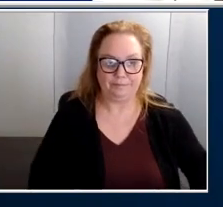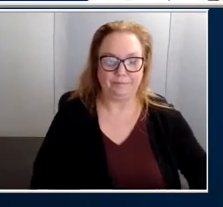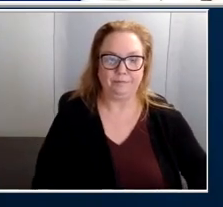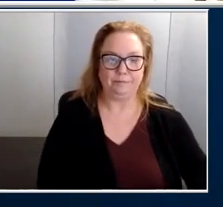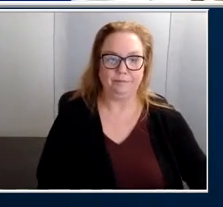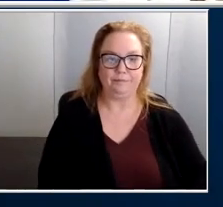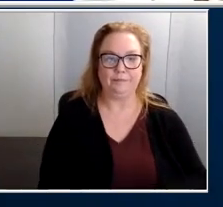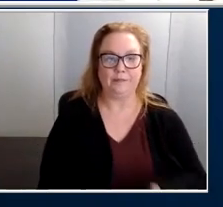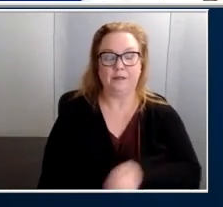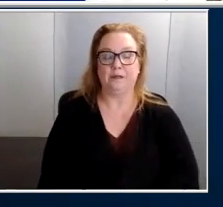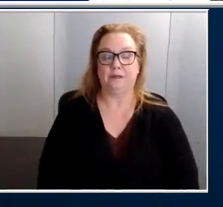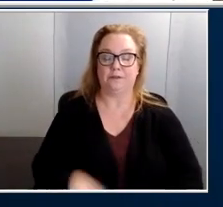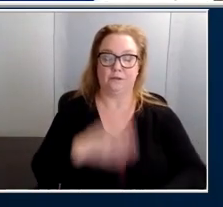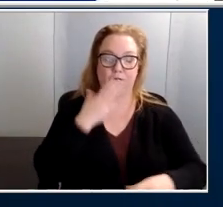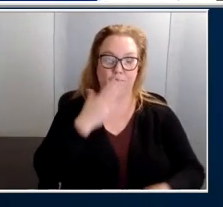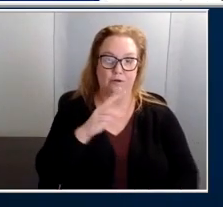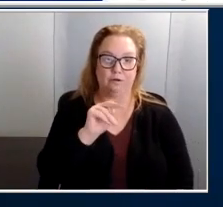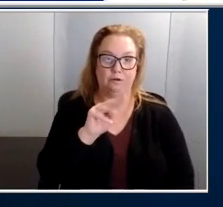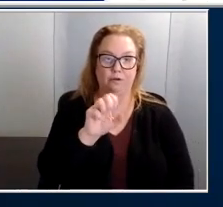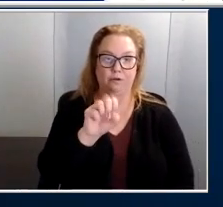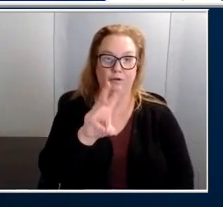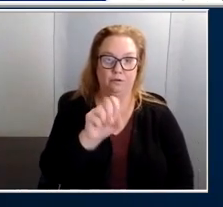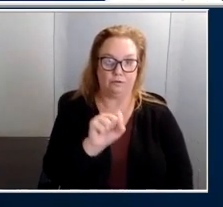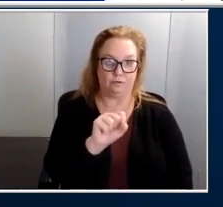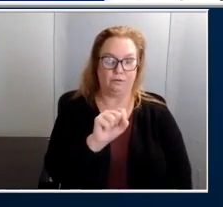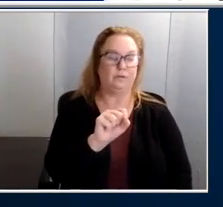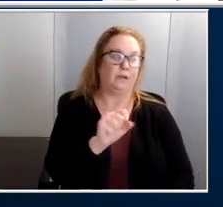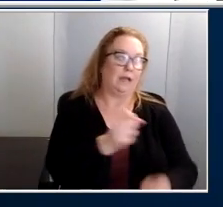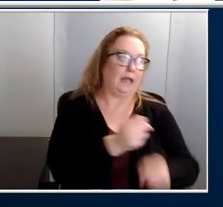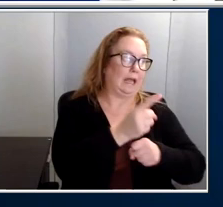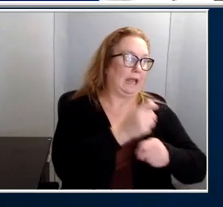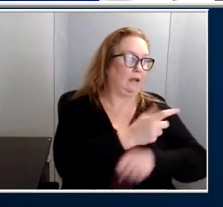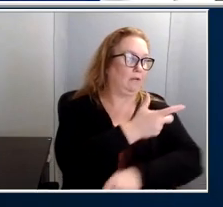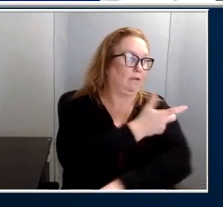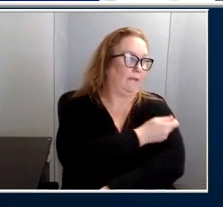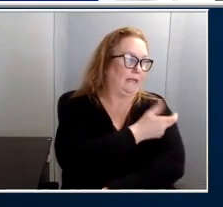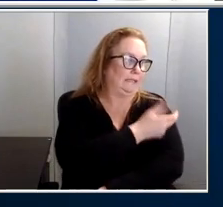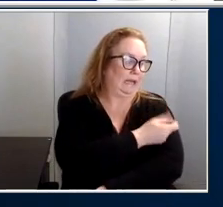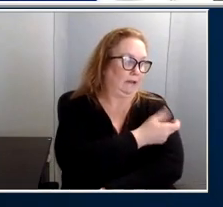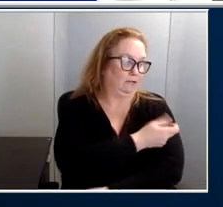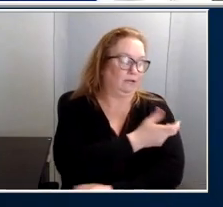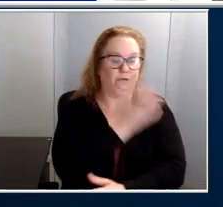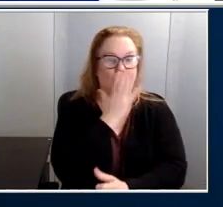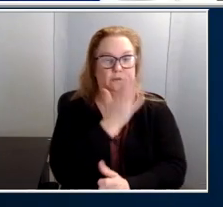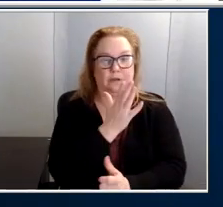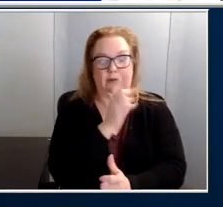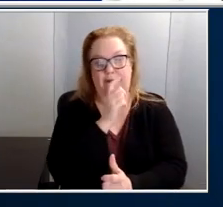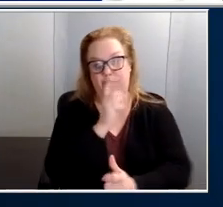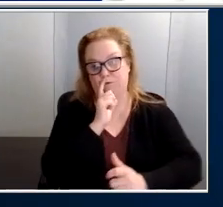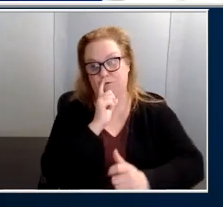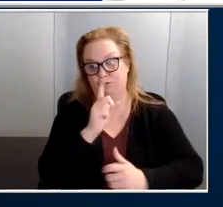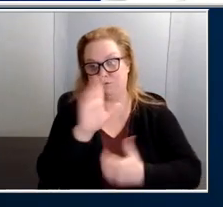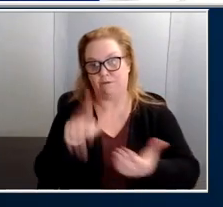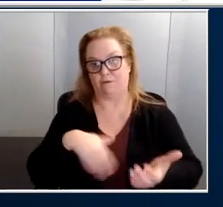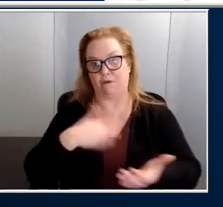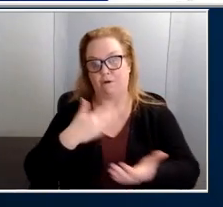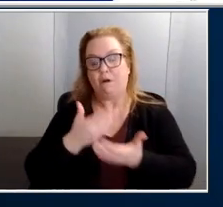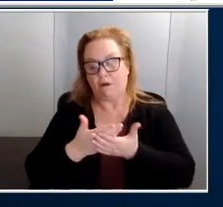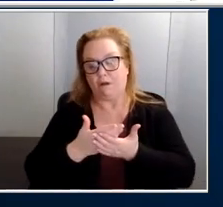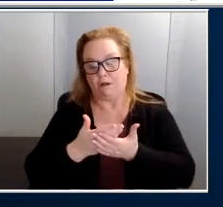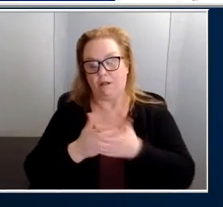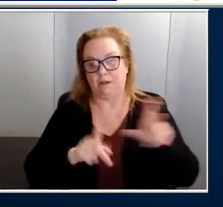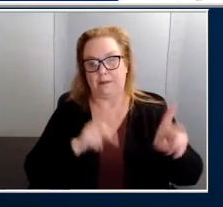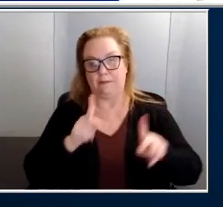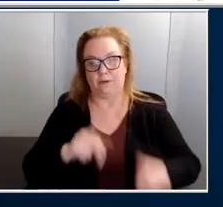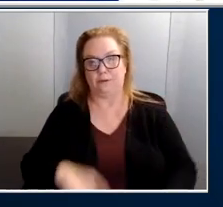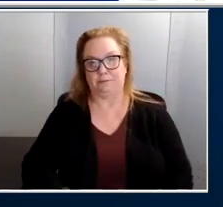news overall. I think an annual vaccination is probably better than a lot more, but I'm not sure it's going to be true for all people. And I do wonder if there may even be biannual vaccines for some other folks. So.